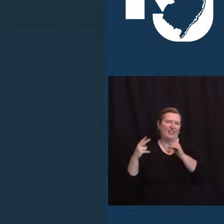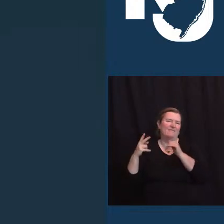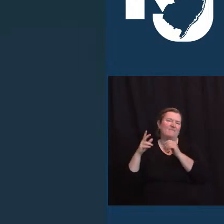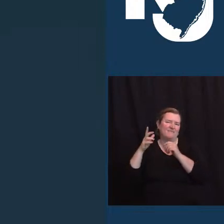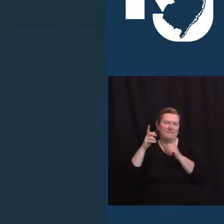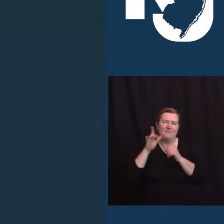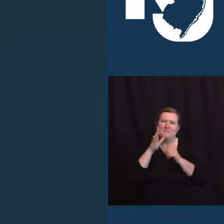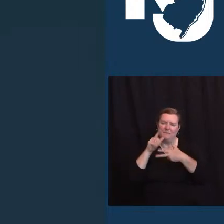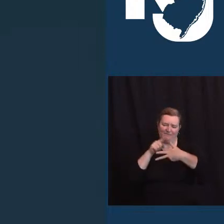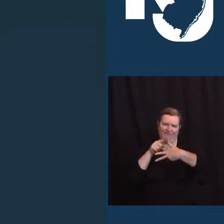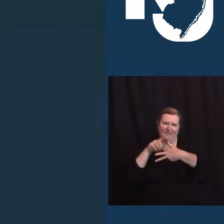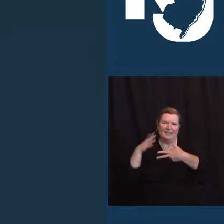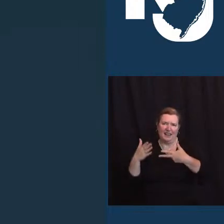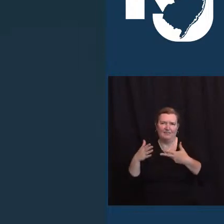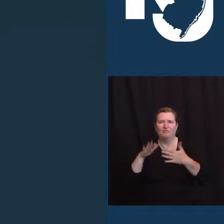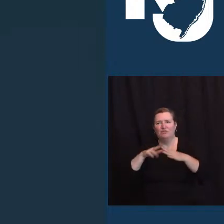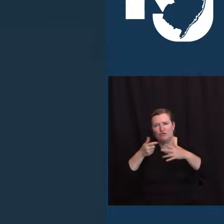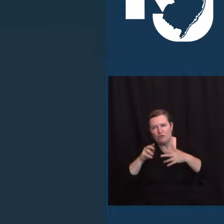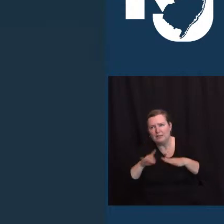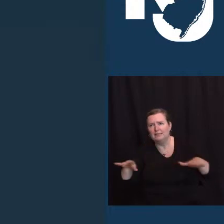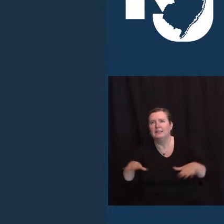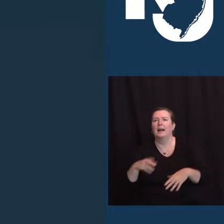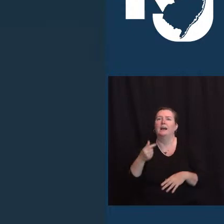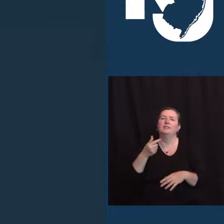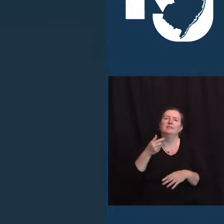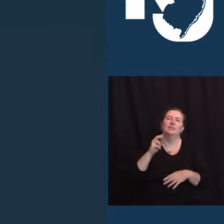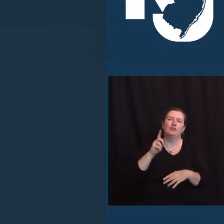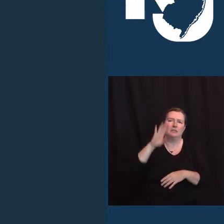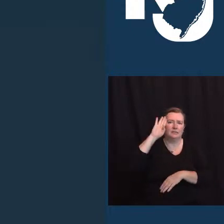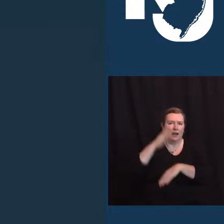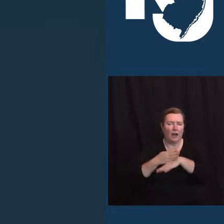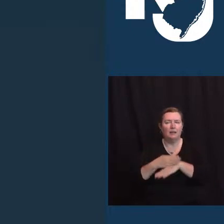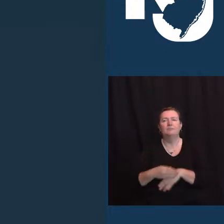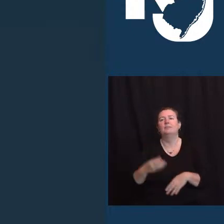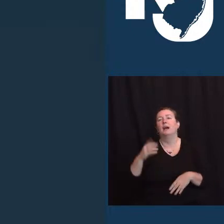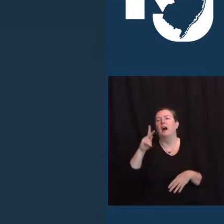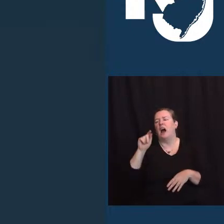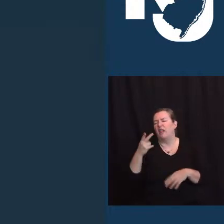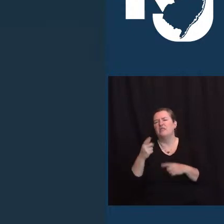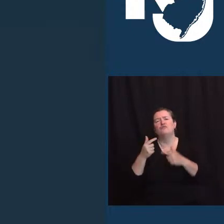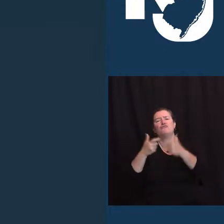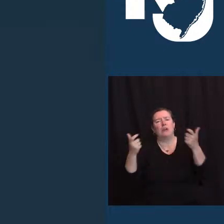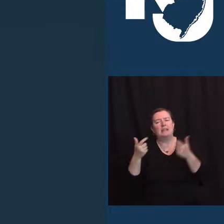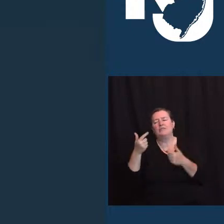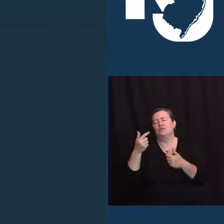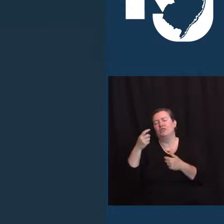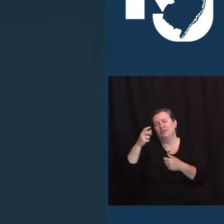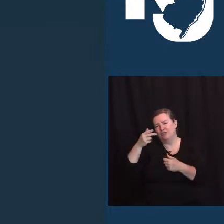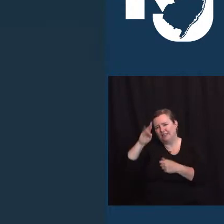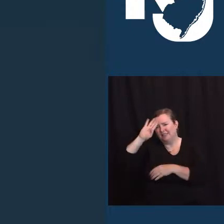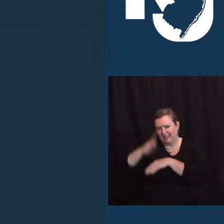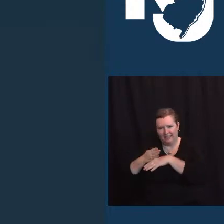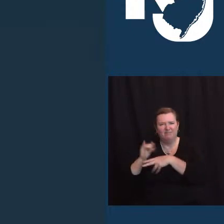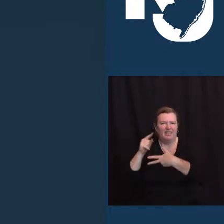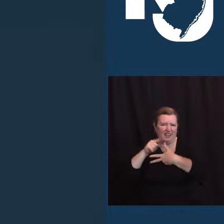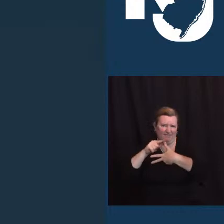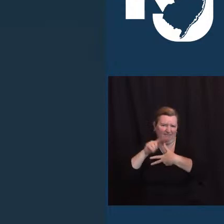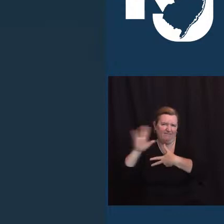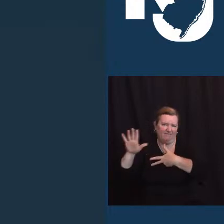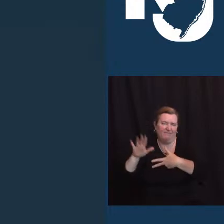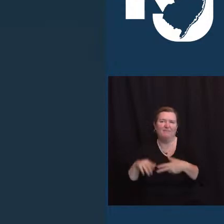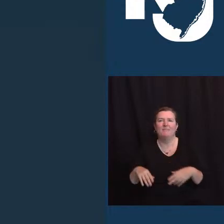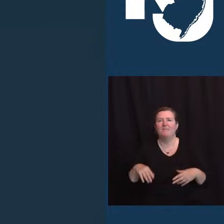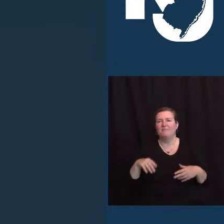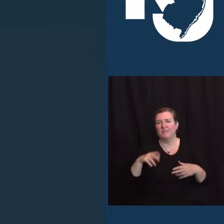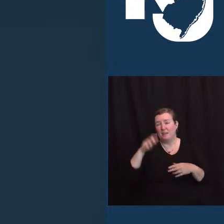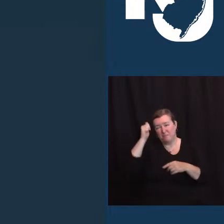his grandson, Everett, and Kath's great-grandson. Bruce is further survived by his mother, Irene, his brother, Andrew,